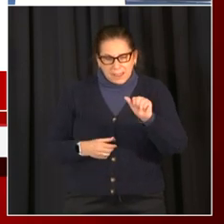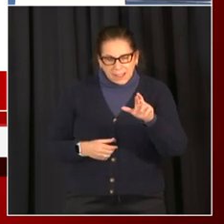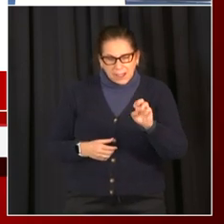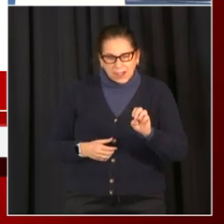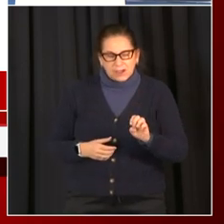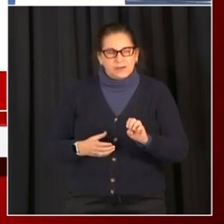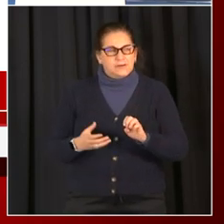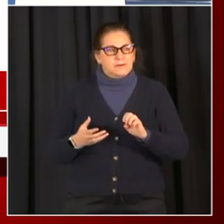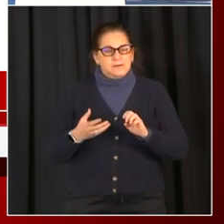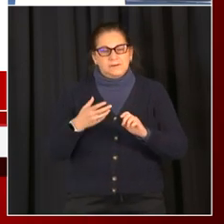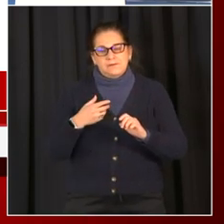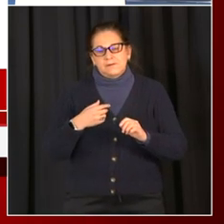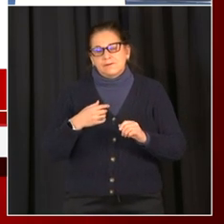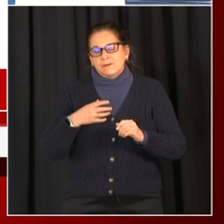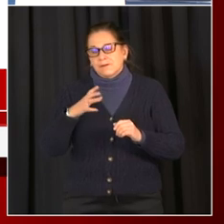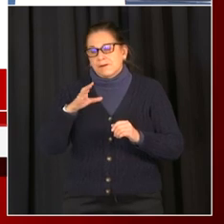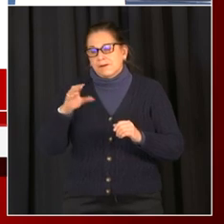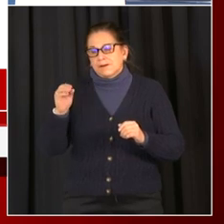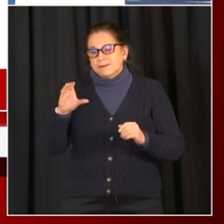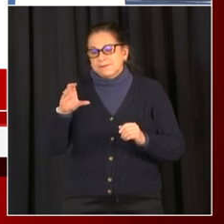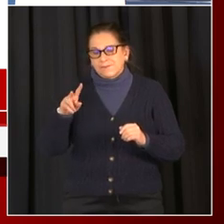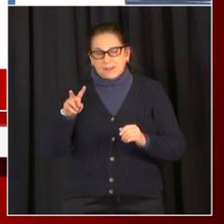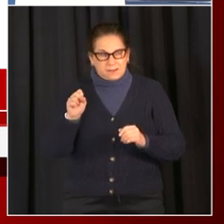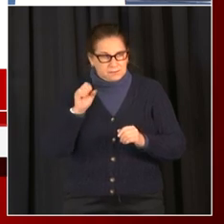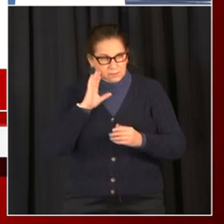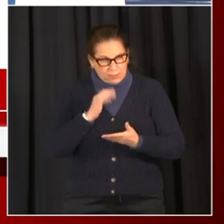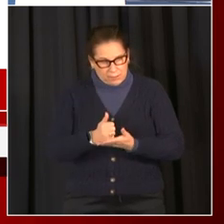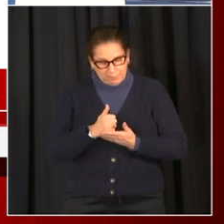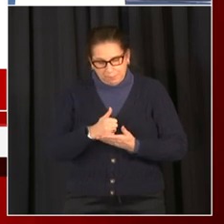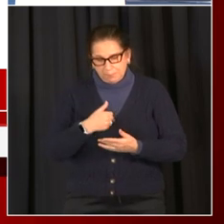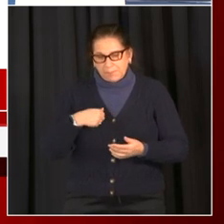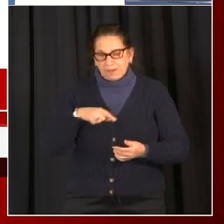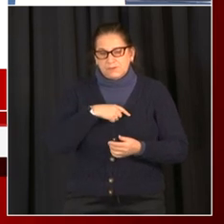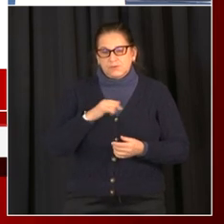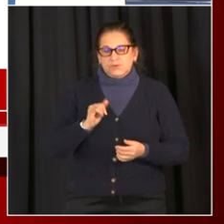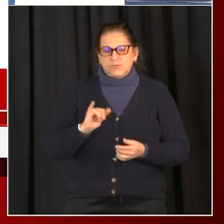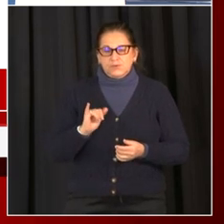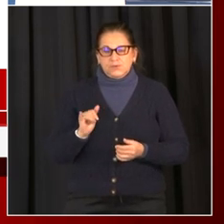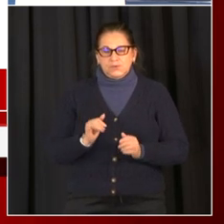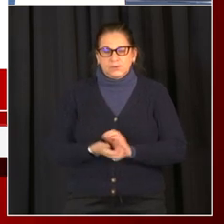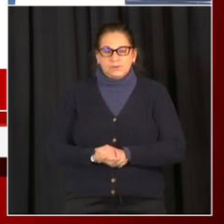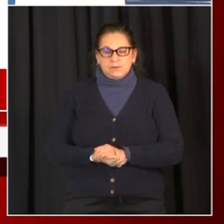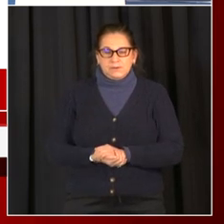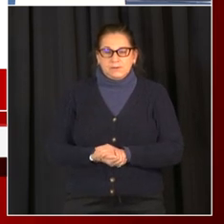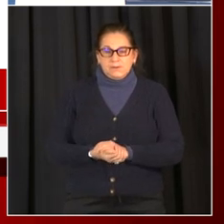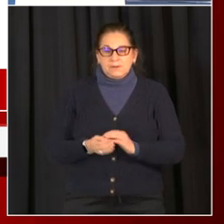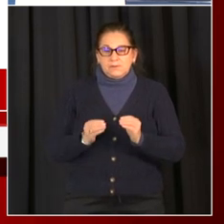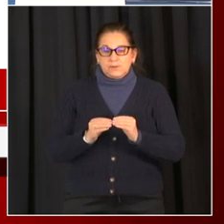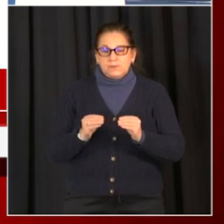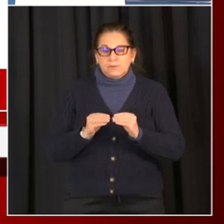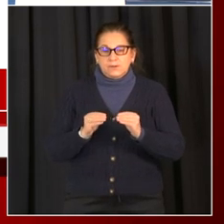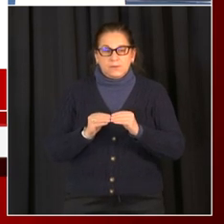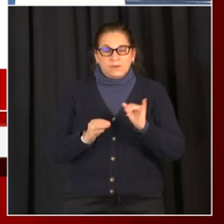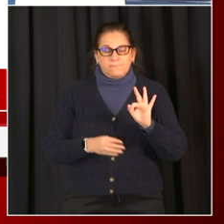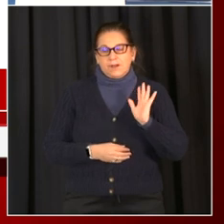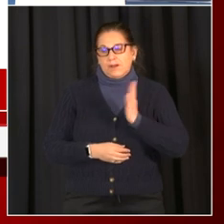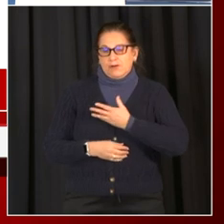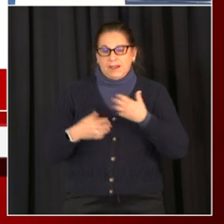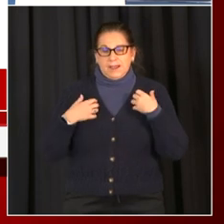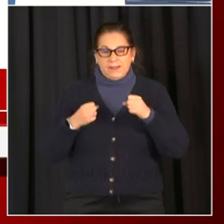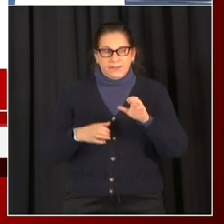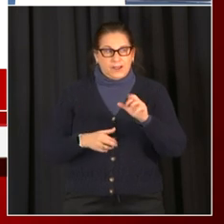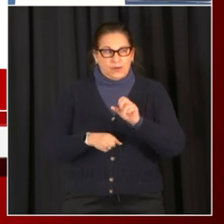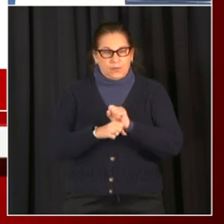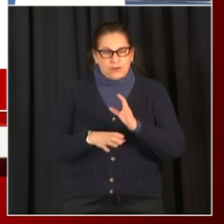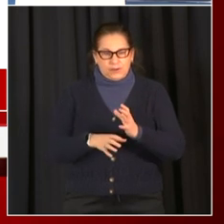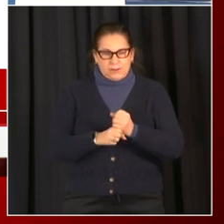So with this, I think it's, we are able to vaccinate more and more of our healthcare workers. So last week, as you